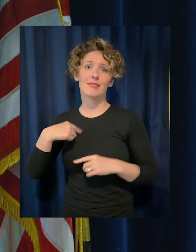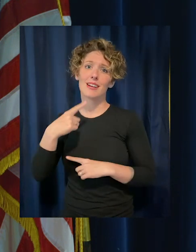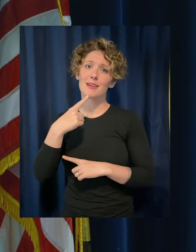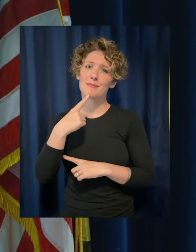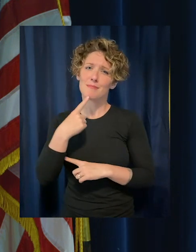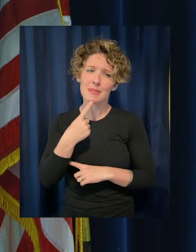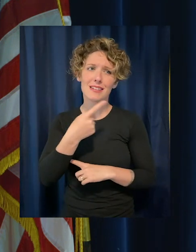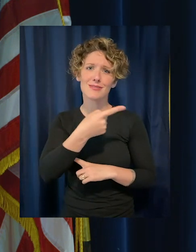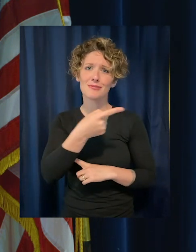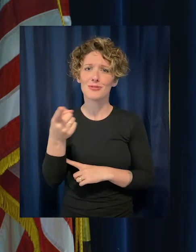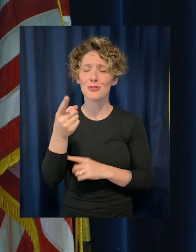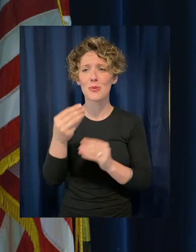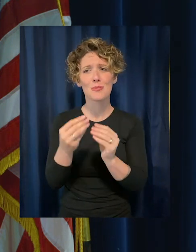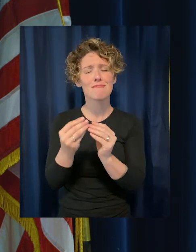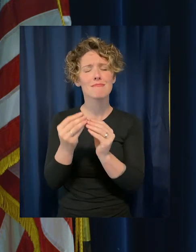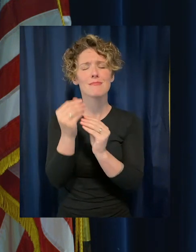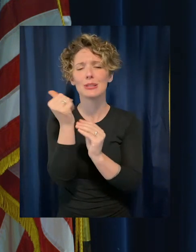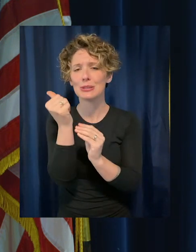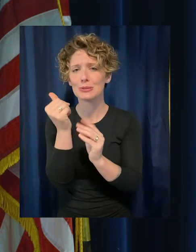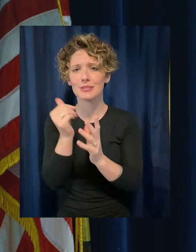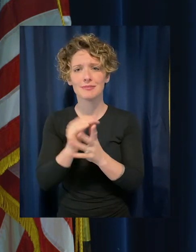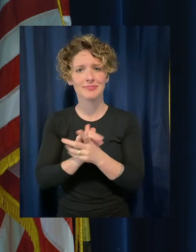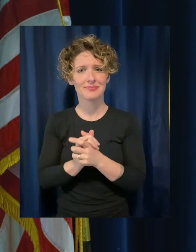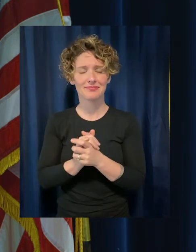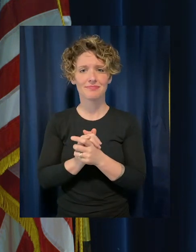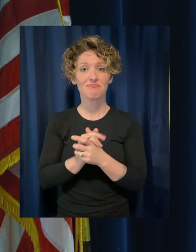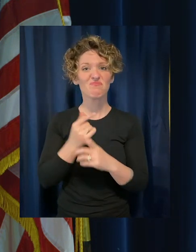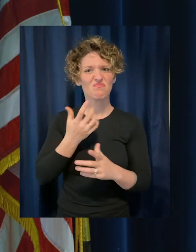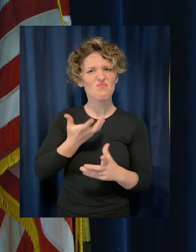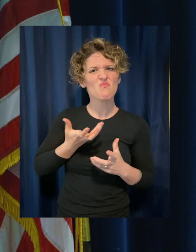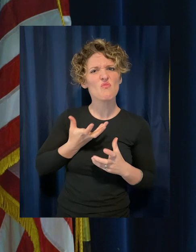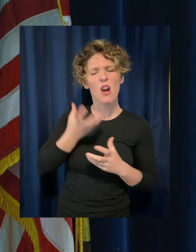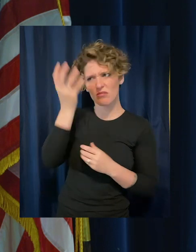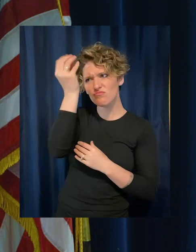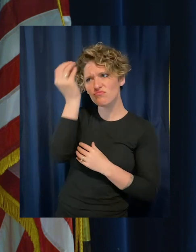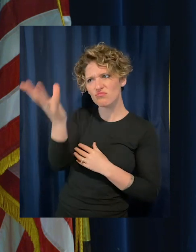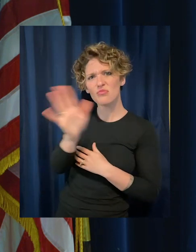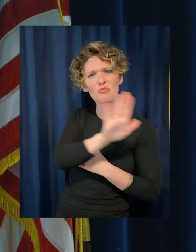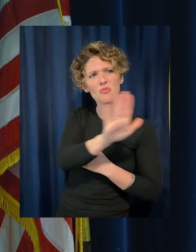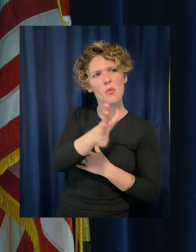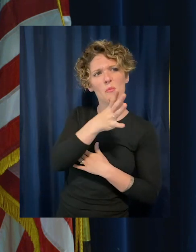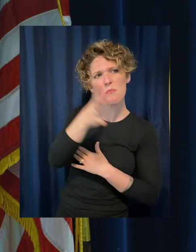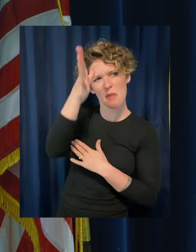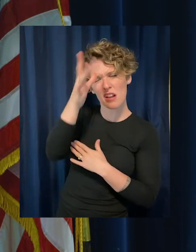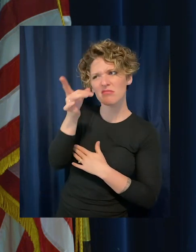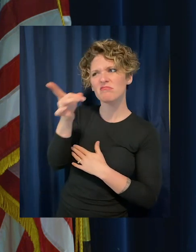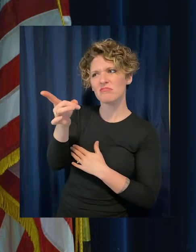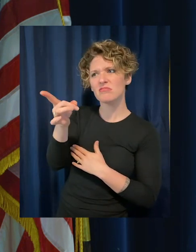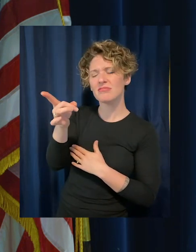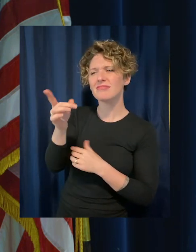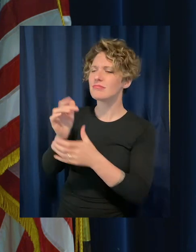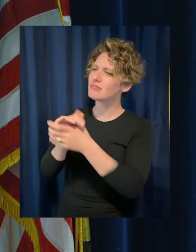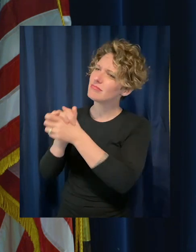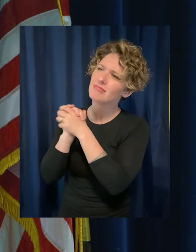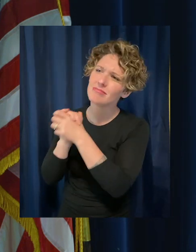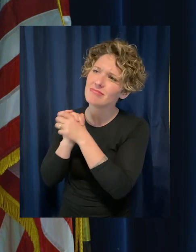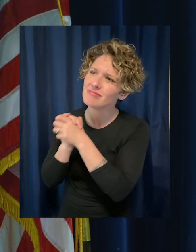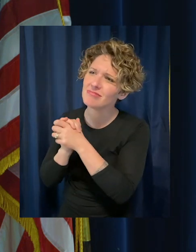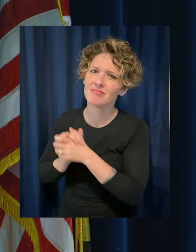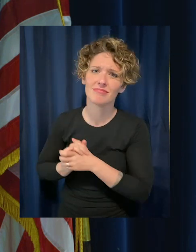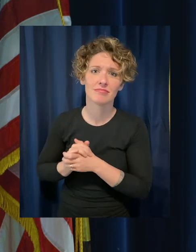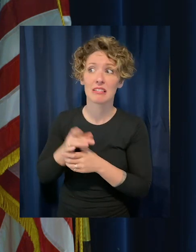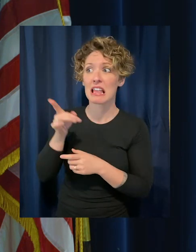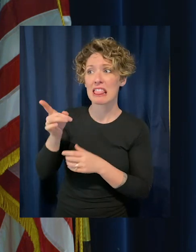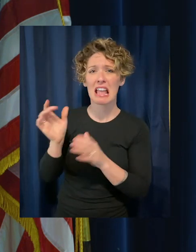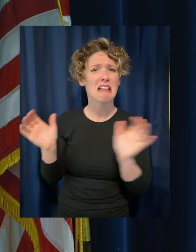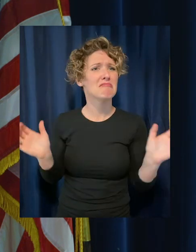I also want to say congratulations to your parents who loved you and encouraged you all through school. They're the ones who got you on